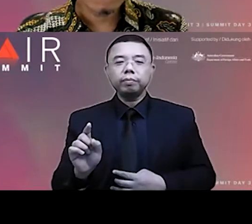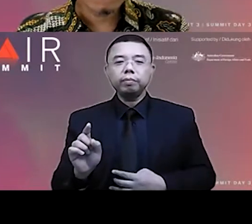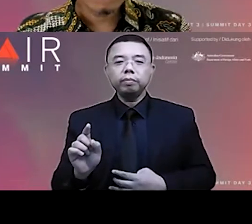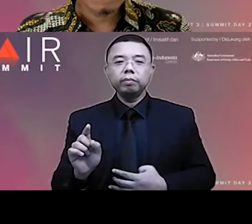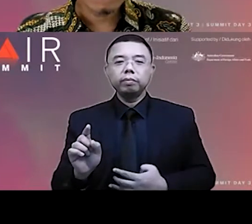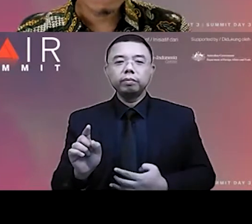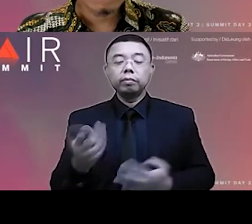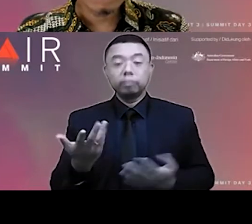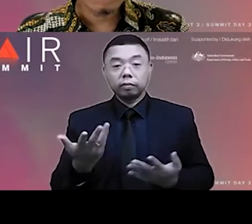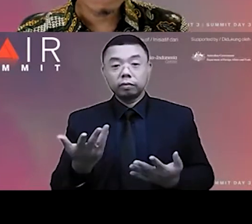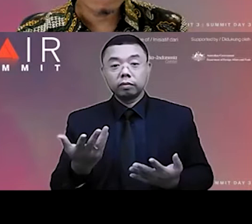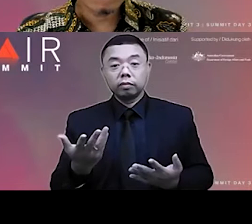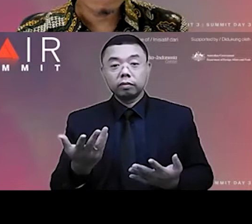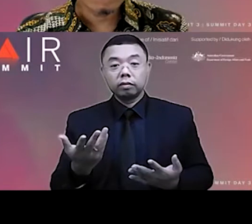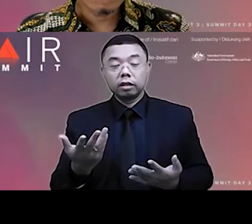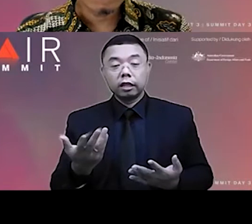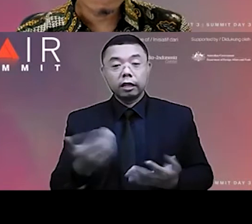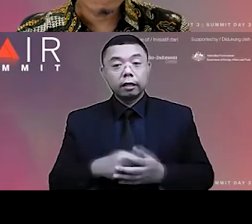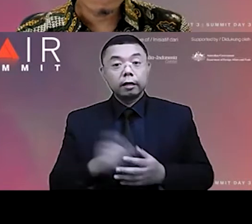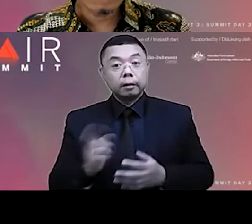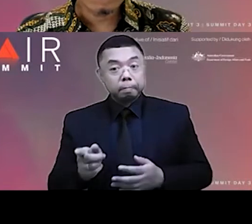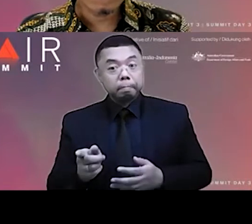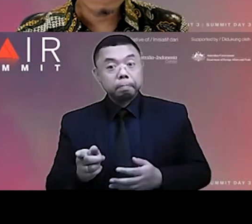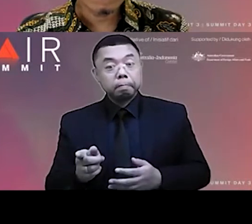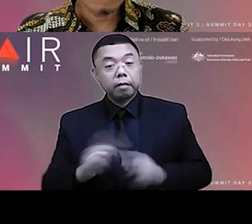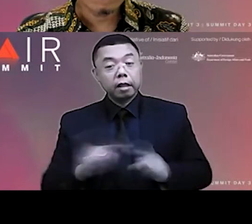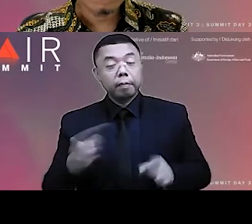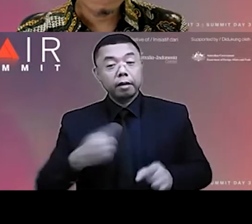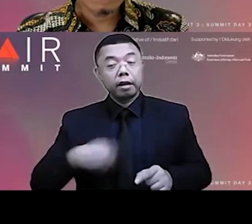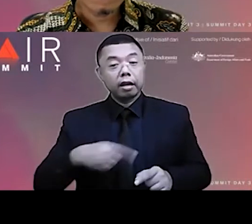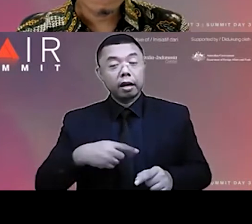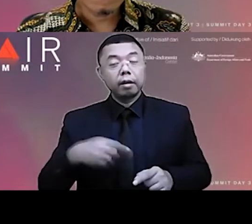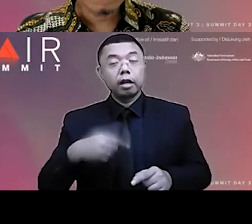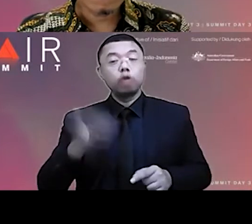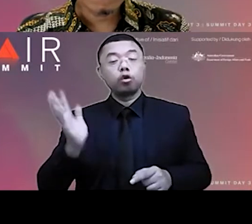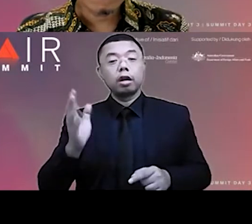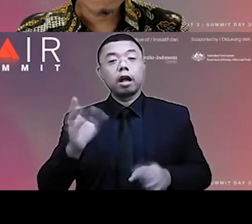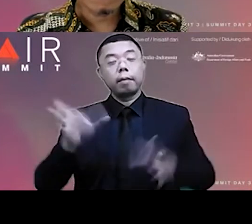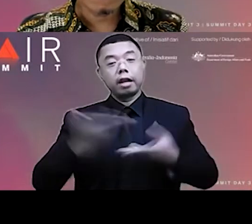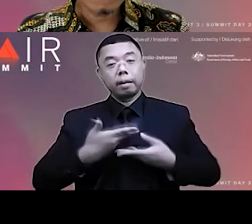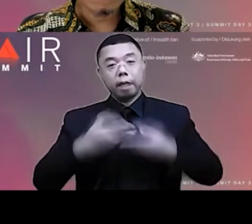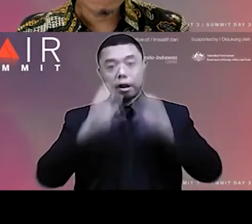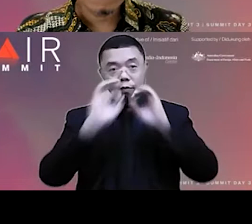the recent information, but we do hope so that there's big change in